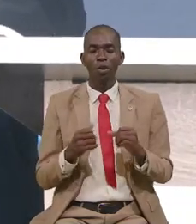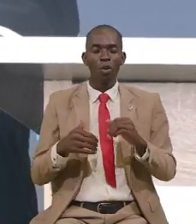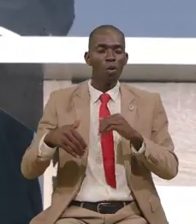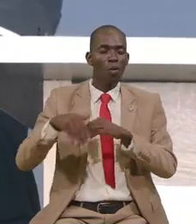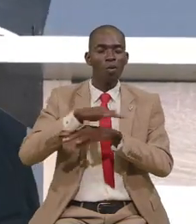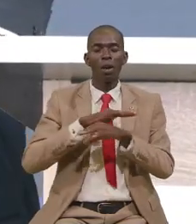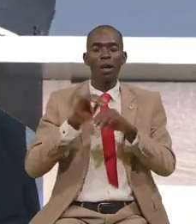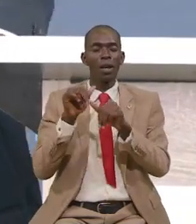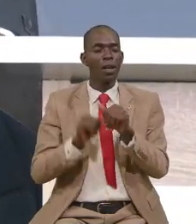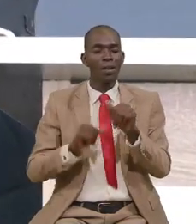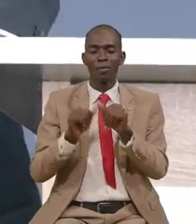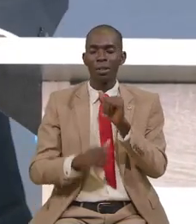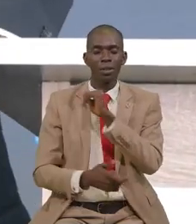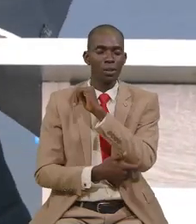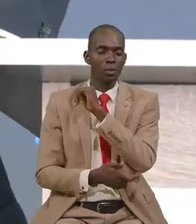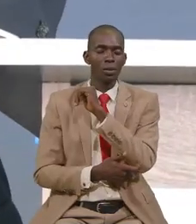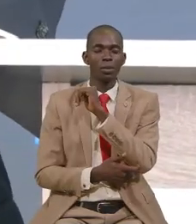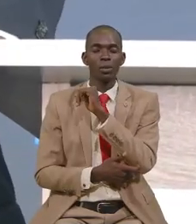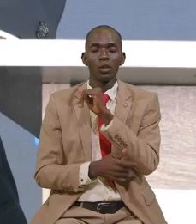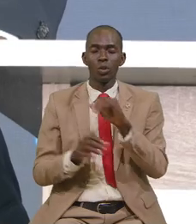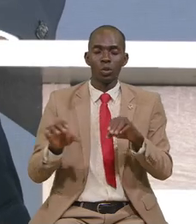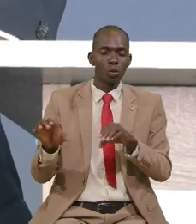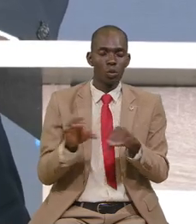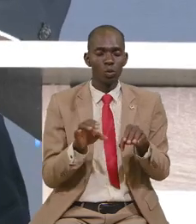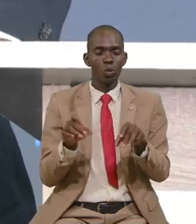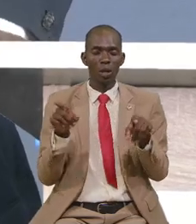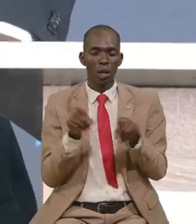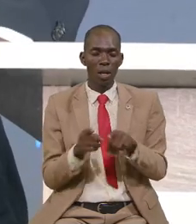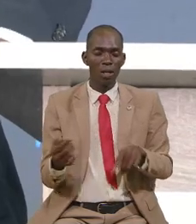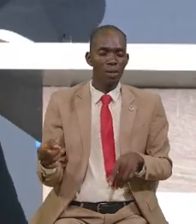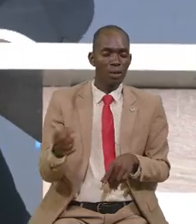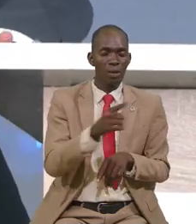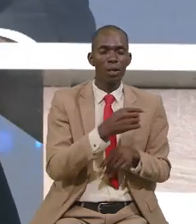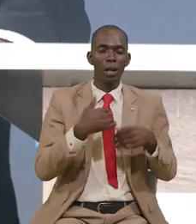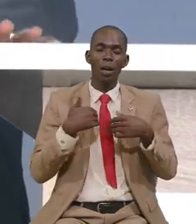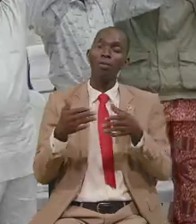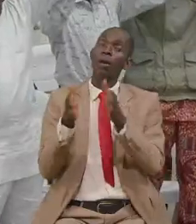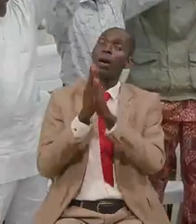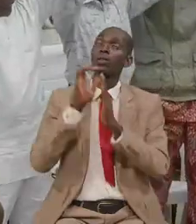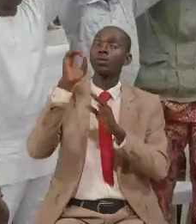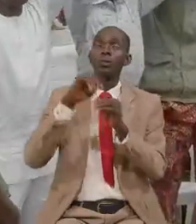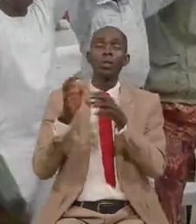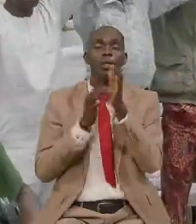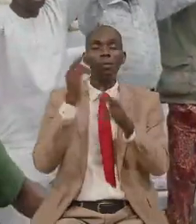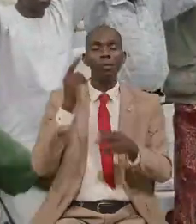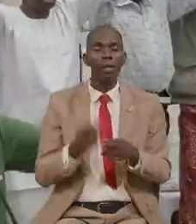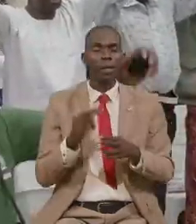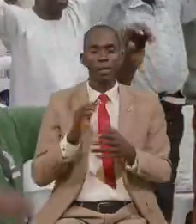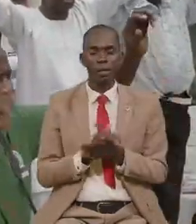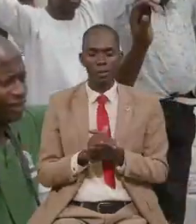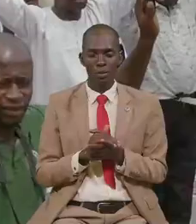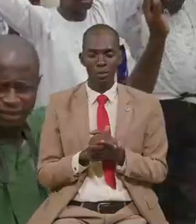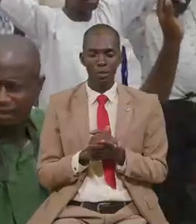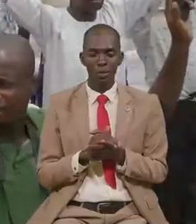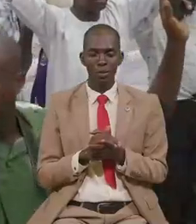every temptation. Do as they have asked you in Jesus' name.